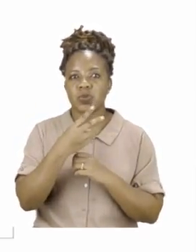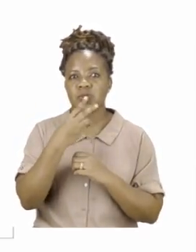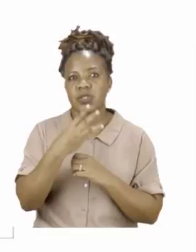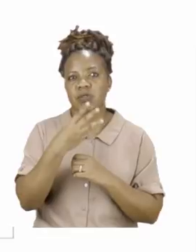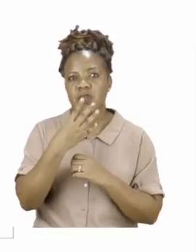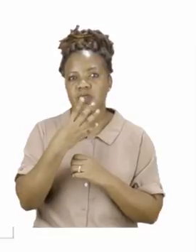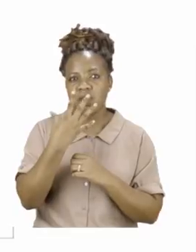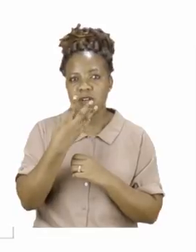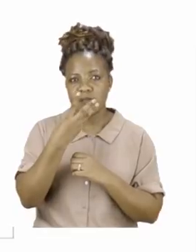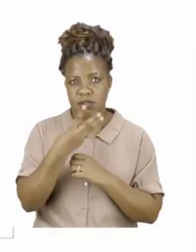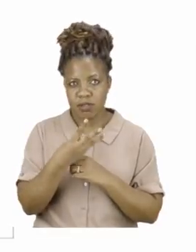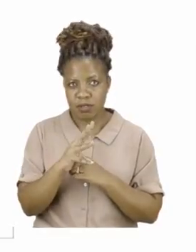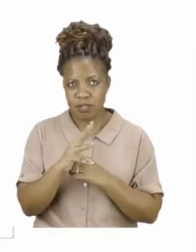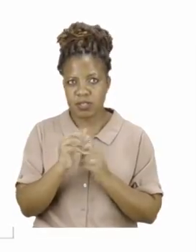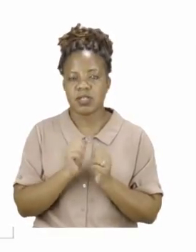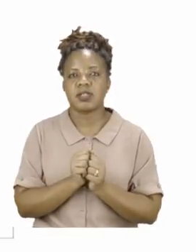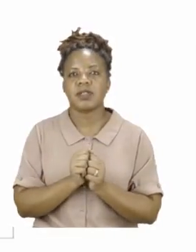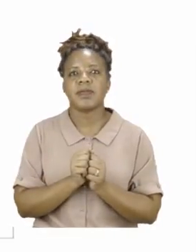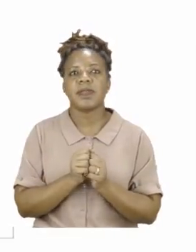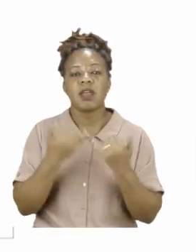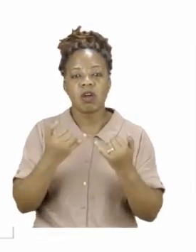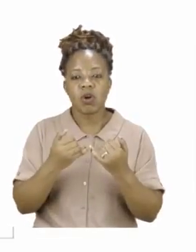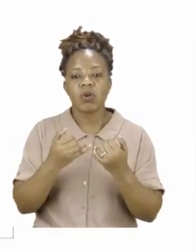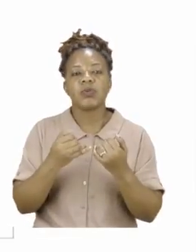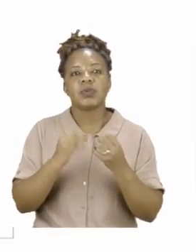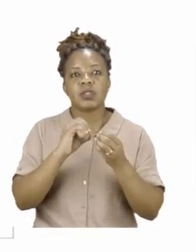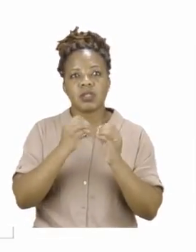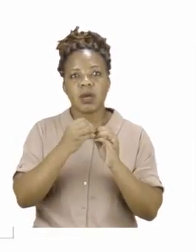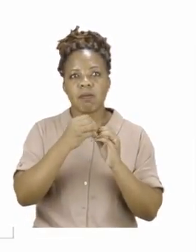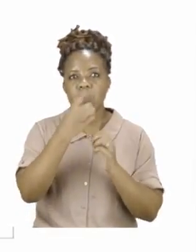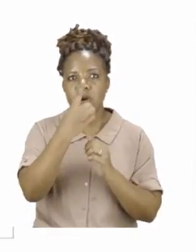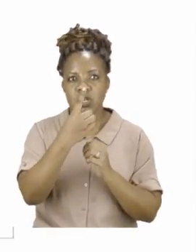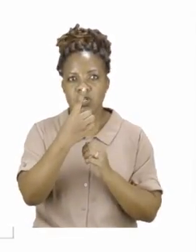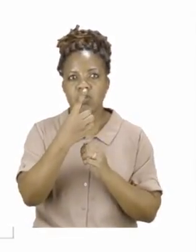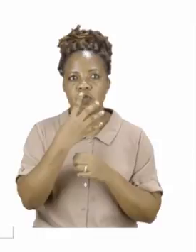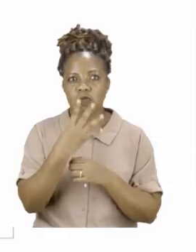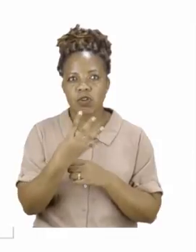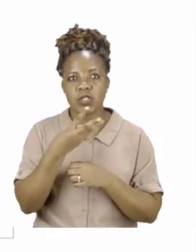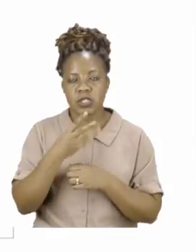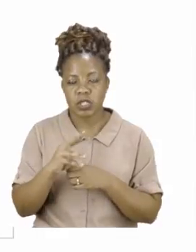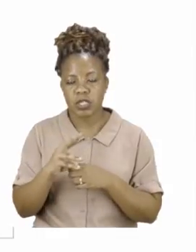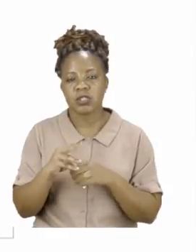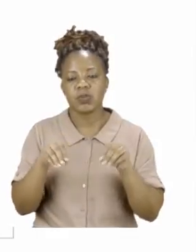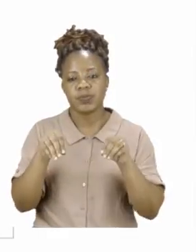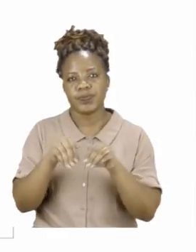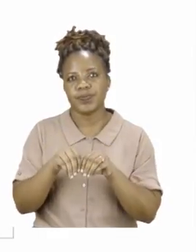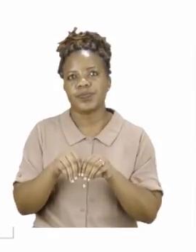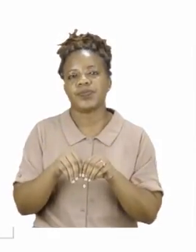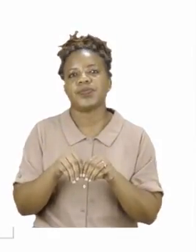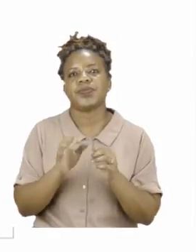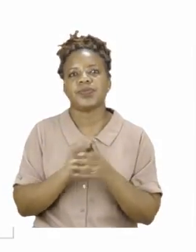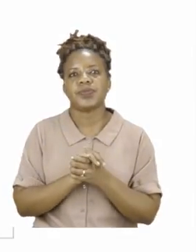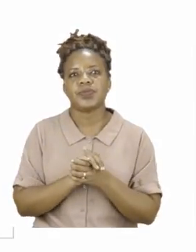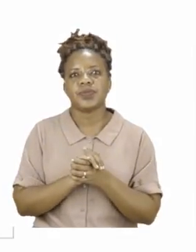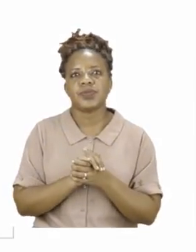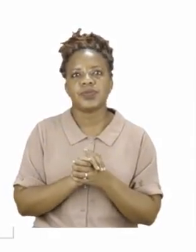1, number 4, and number 6. Number 1 says, how many children walked